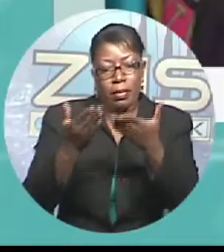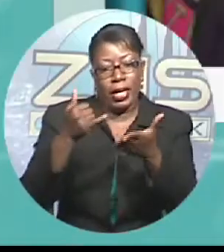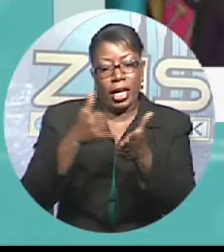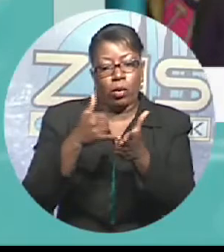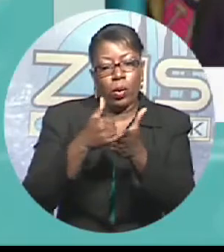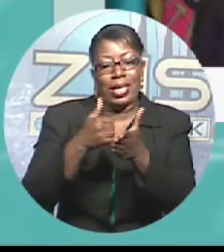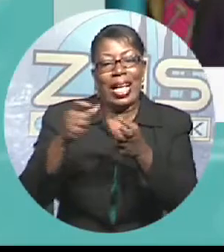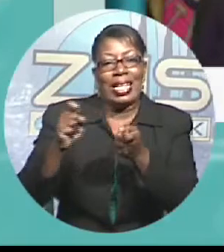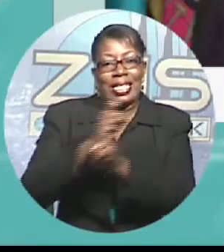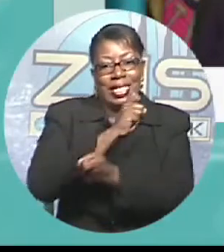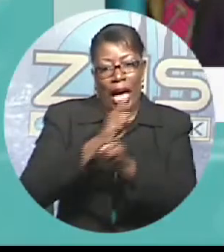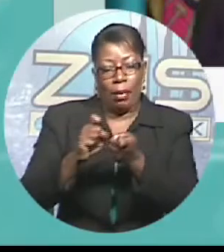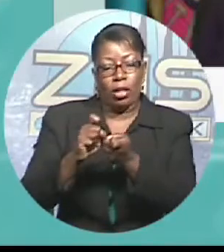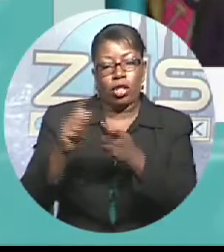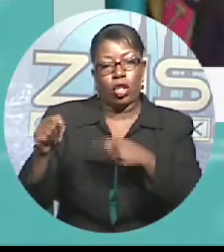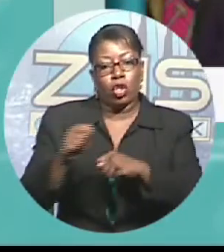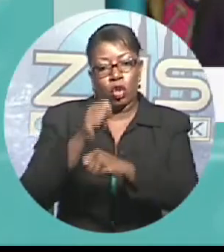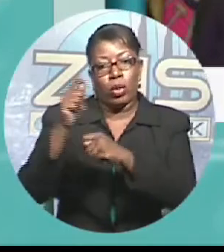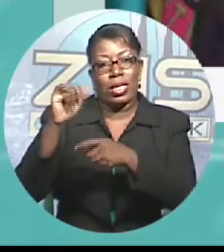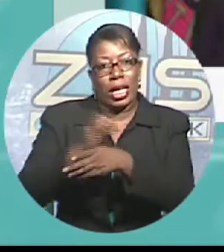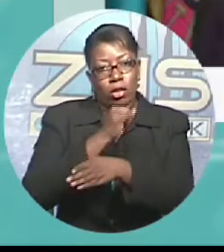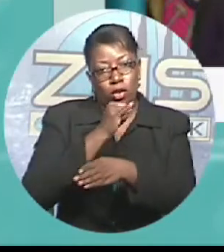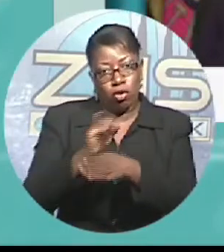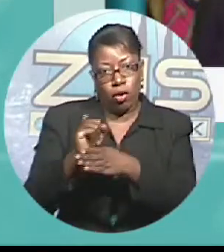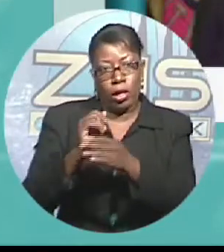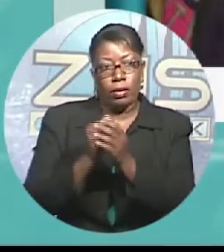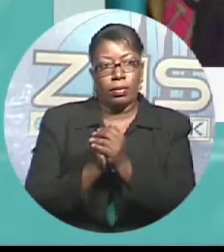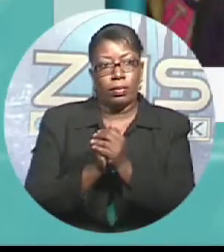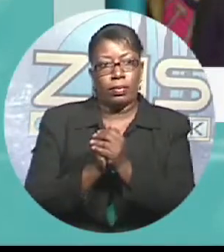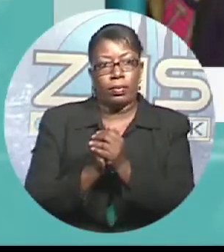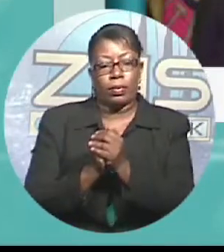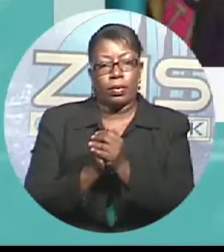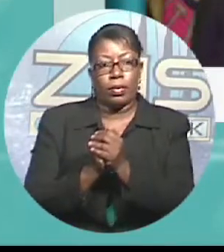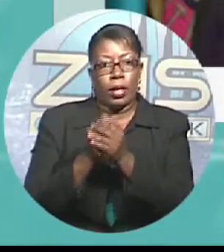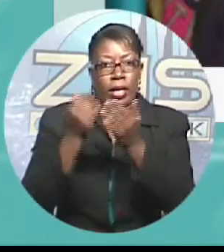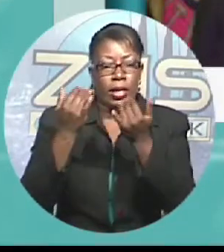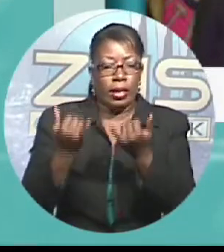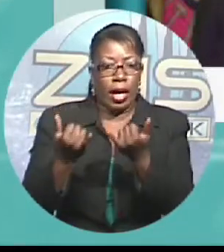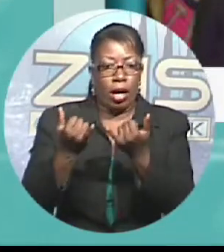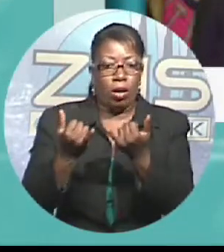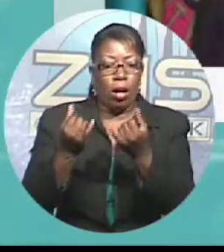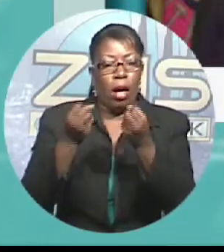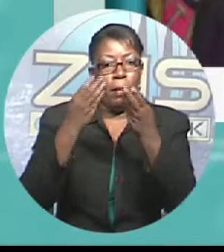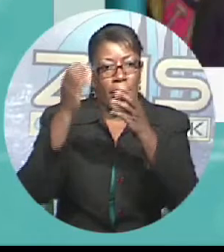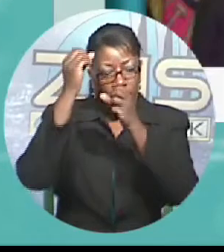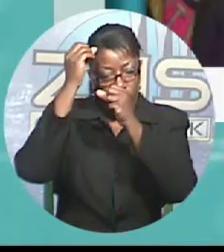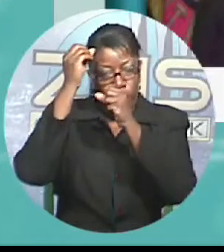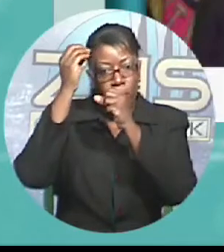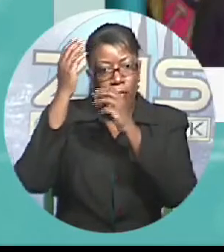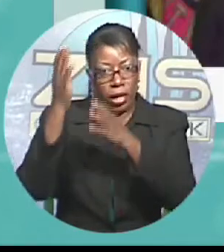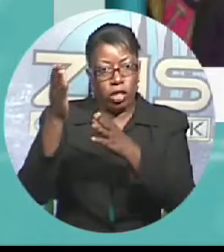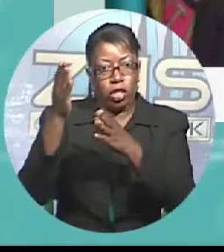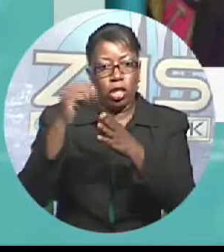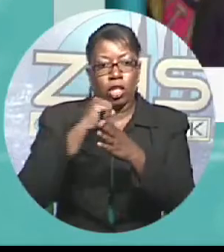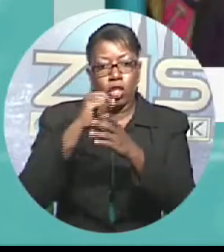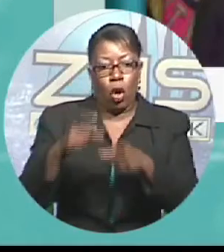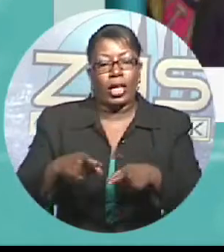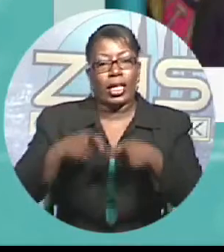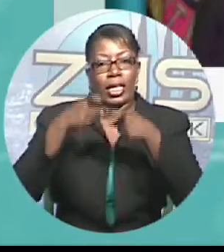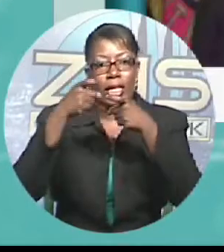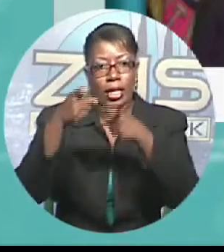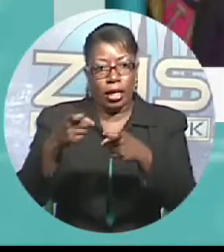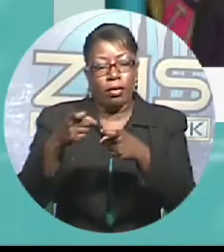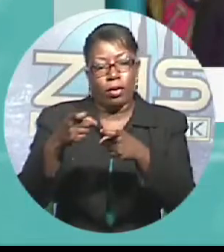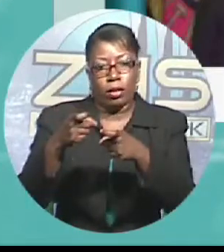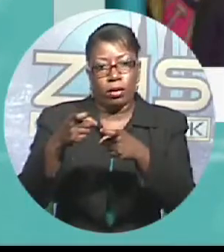Police Emmerich Seymour, who has oversight of the Northern Bahamas, says certain aspects of a case are not revealed for the sake of not compromising an